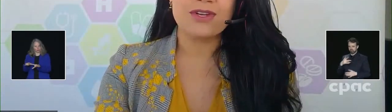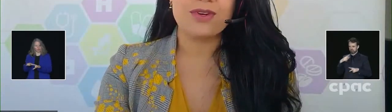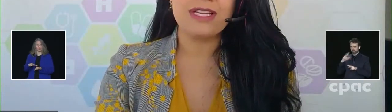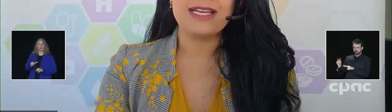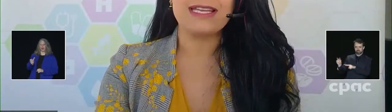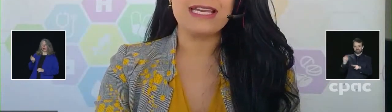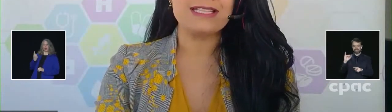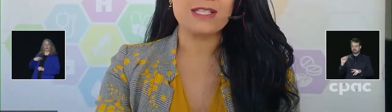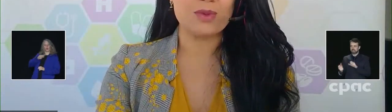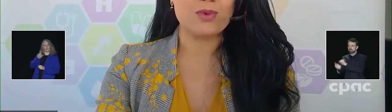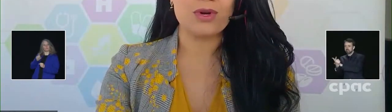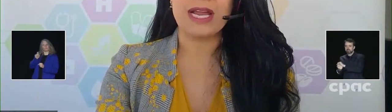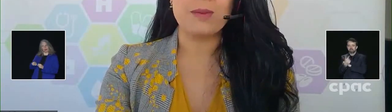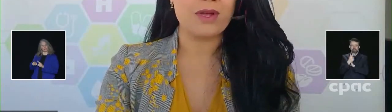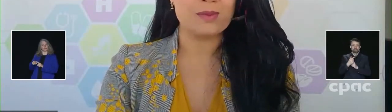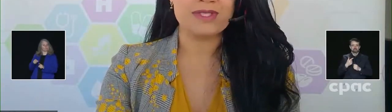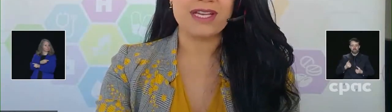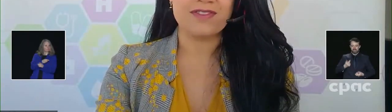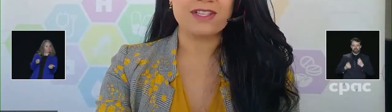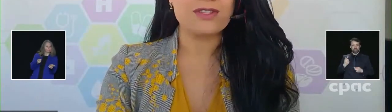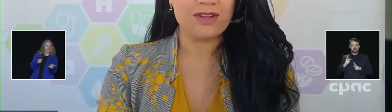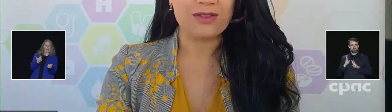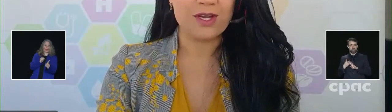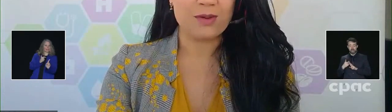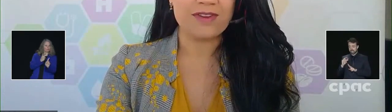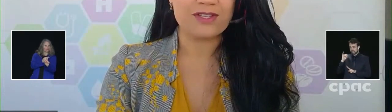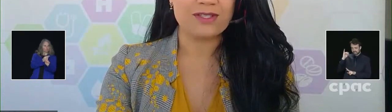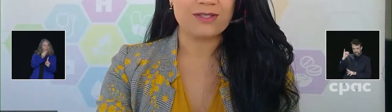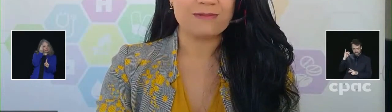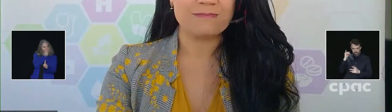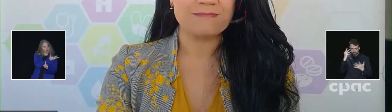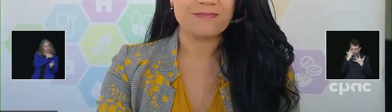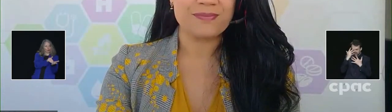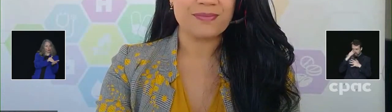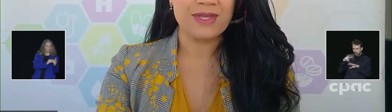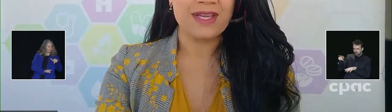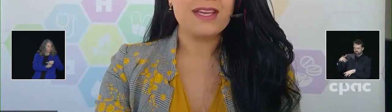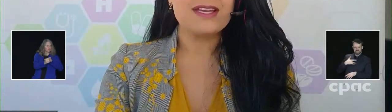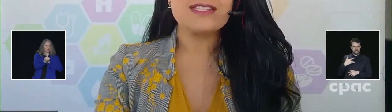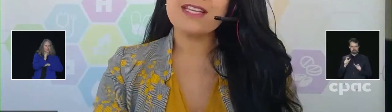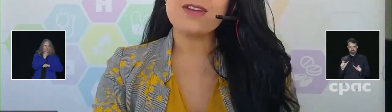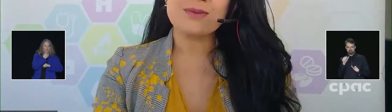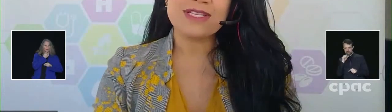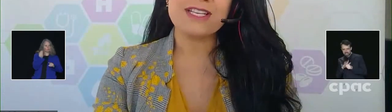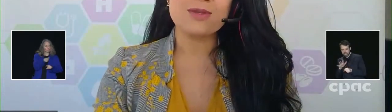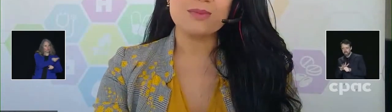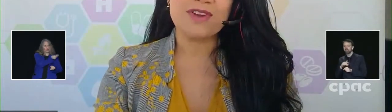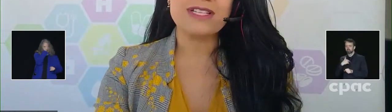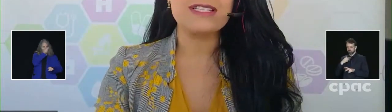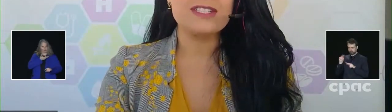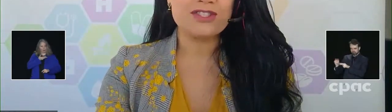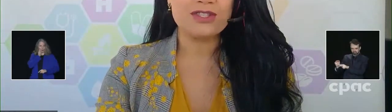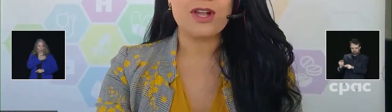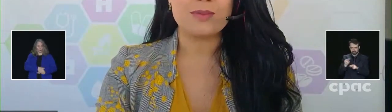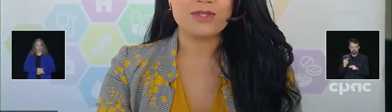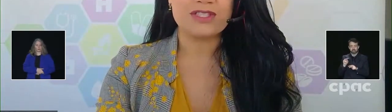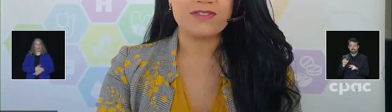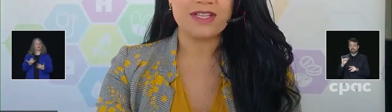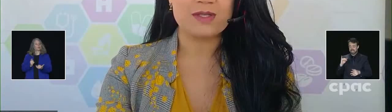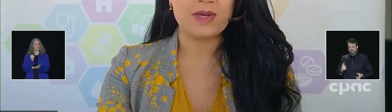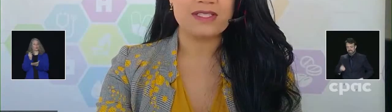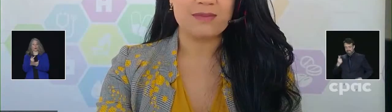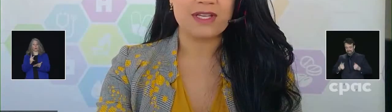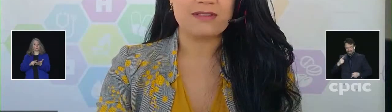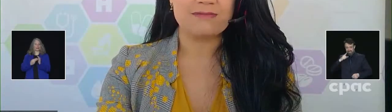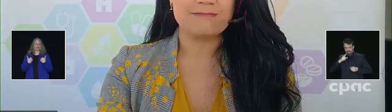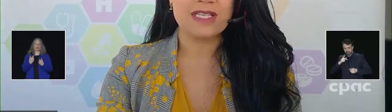this monitoring, and Canadians can report any possible side effects to their healthcare professionals. Today's authorization provides an additional option